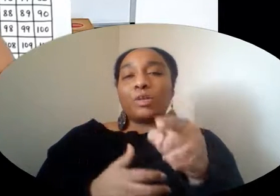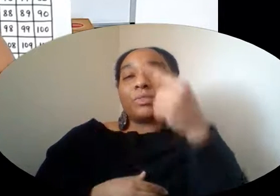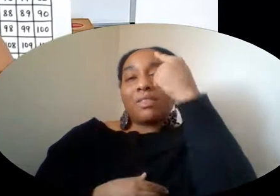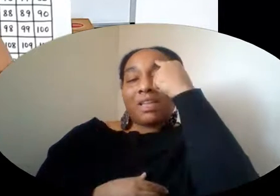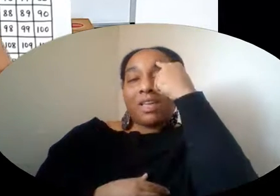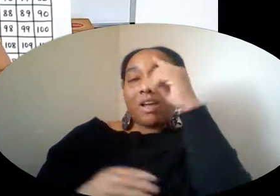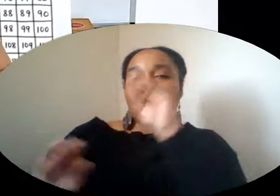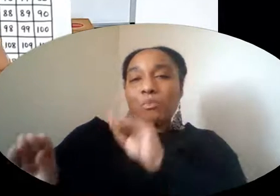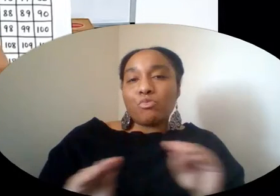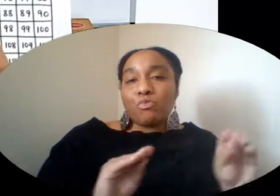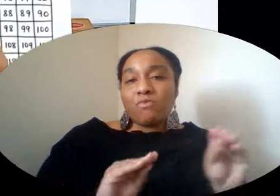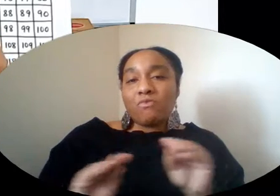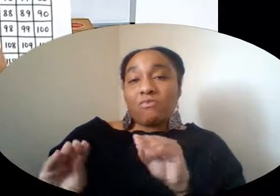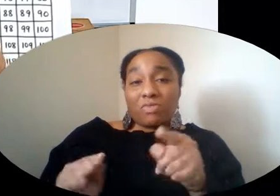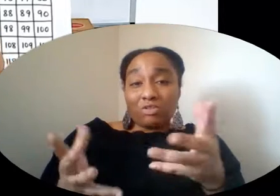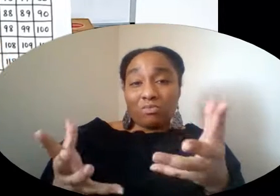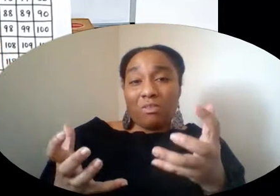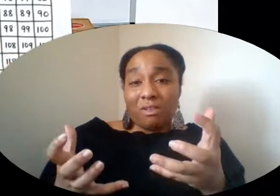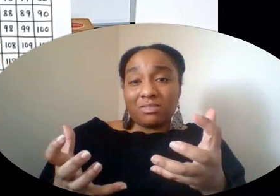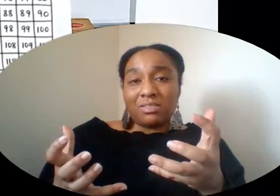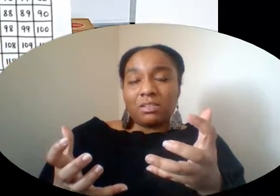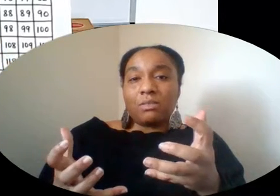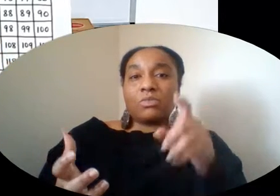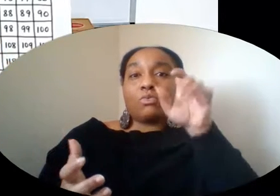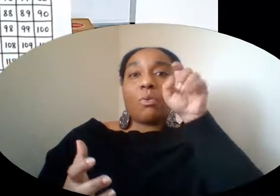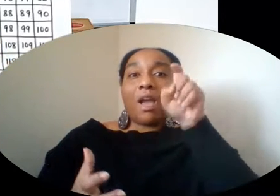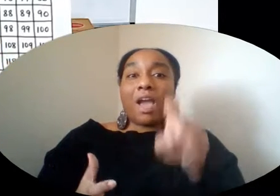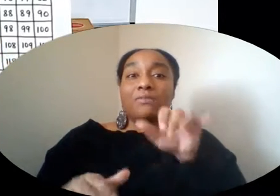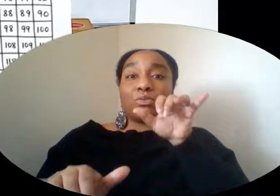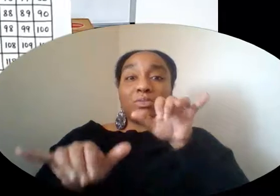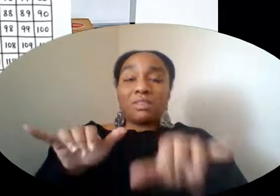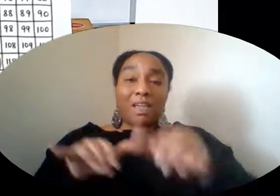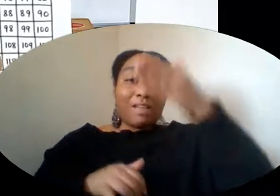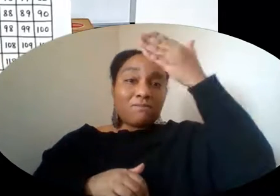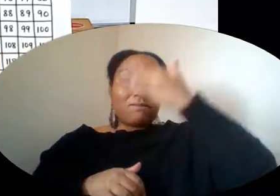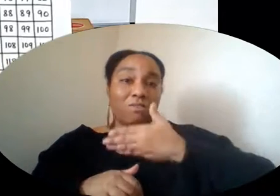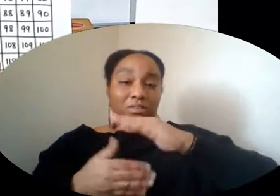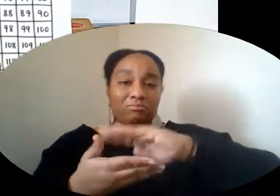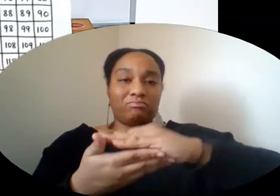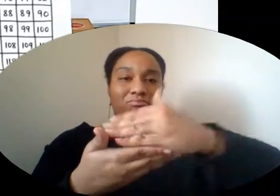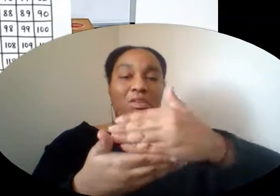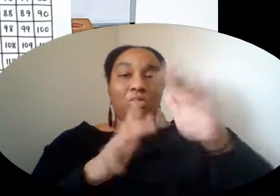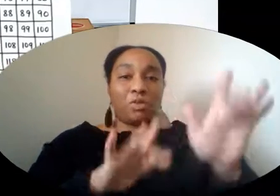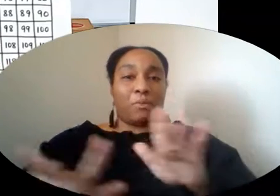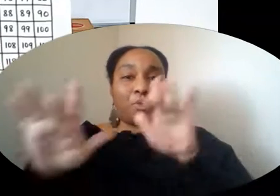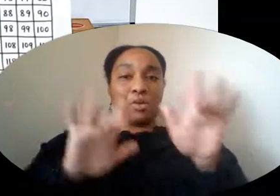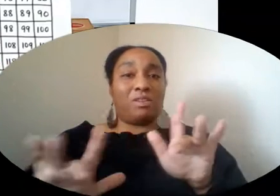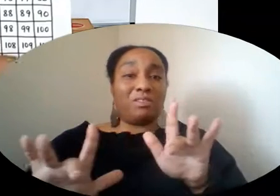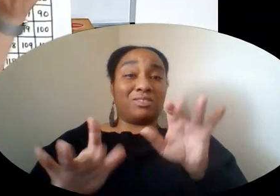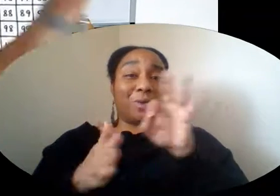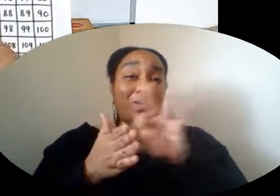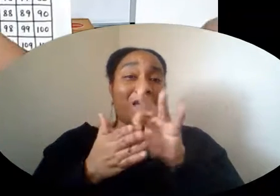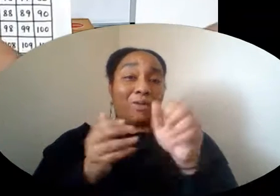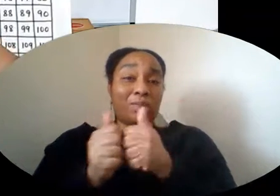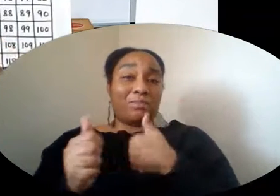of a move that they'd like to do, but you have to stay in front of the computer so you can still count with me, so I can count